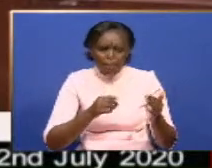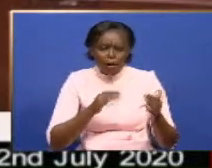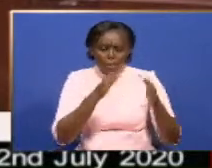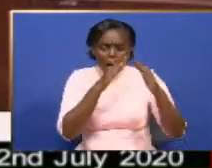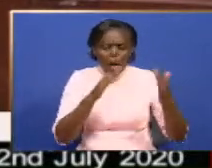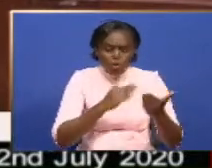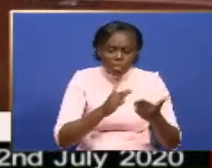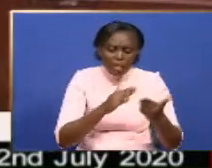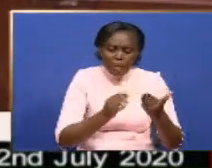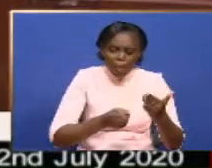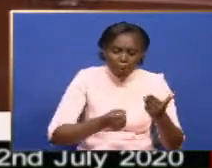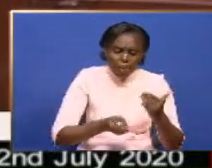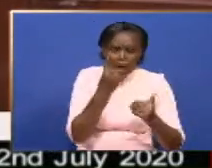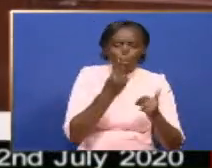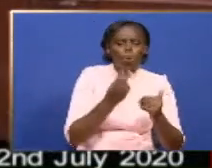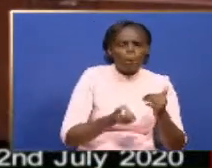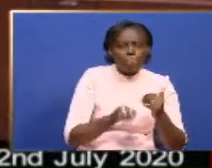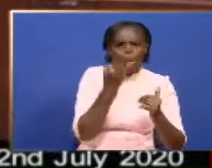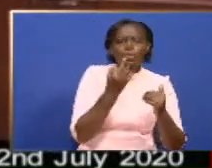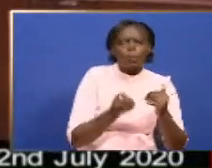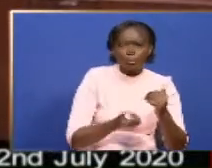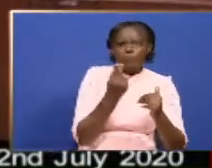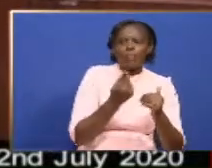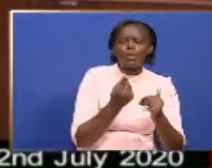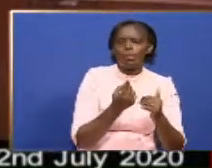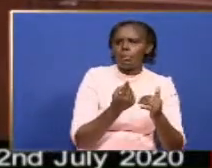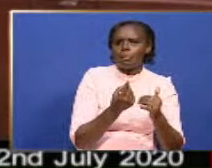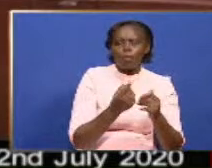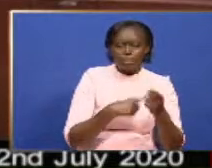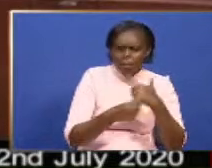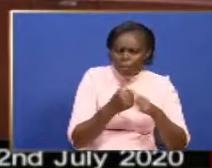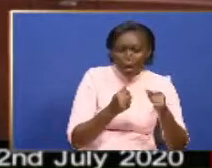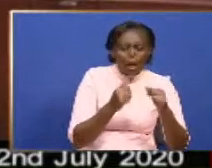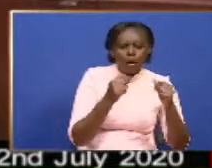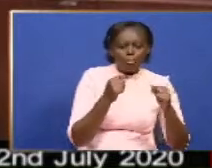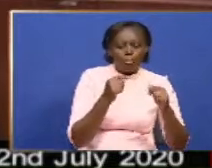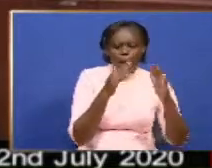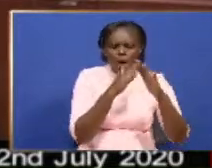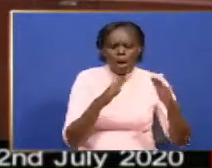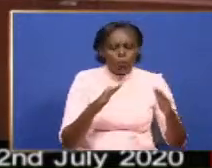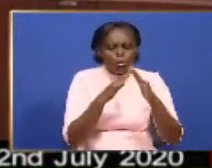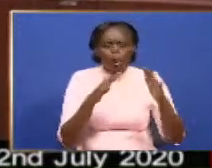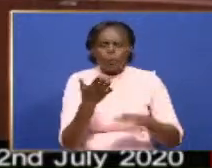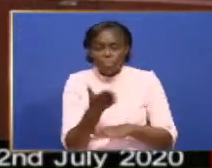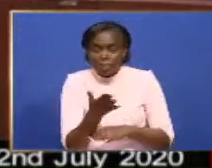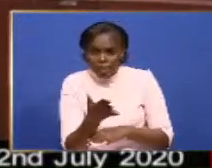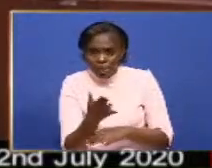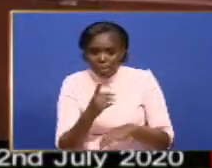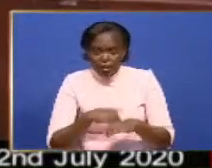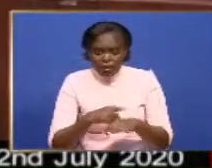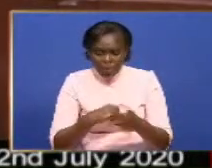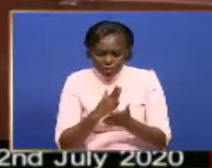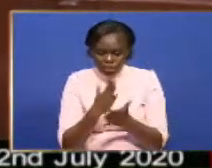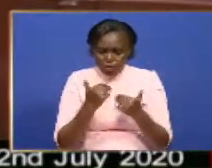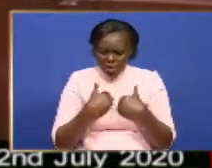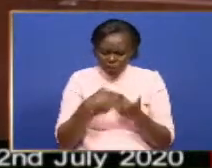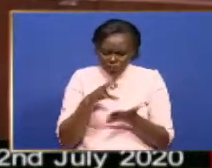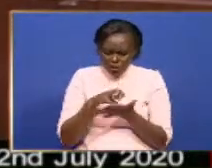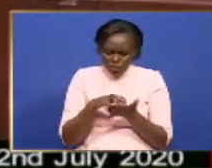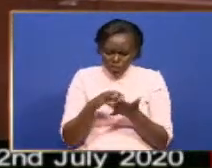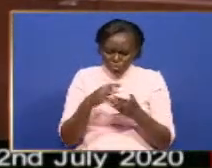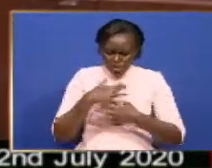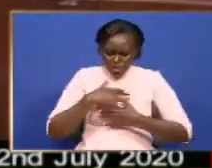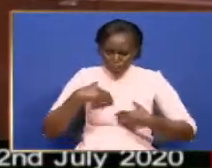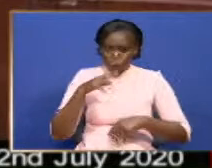houses, both rental and purchase. So when we actually have this scenario of